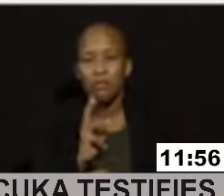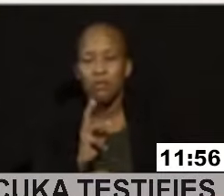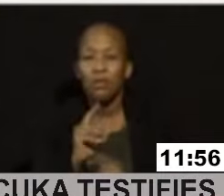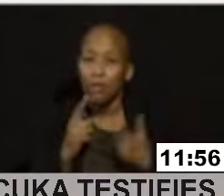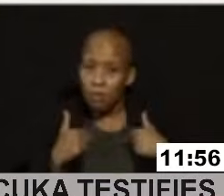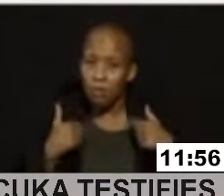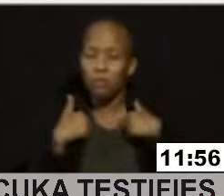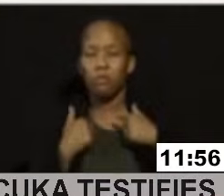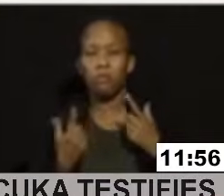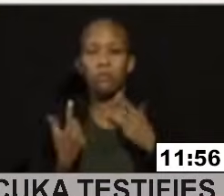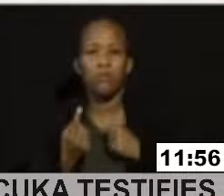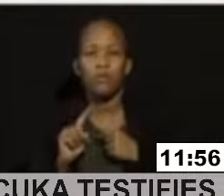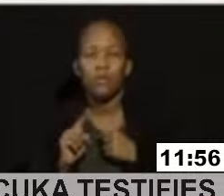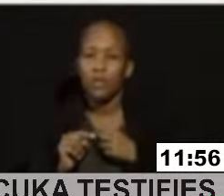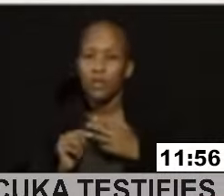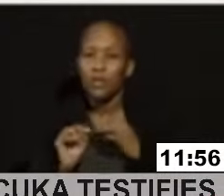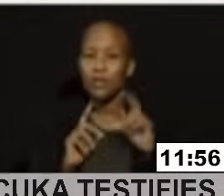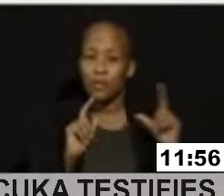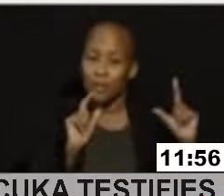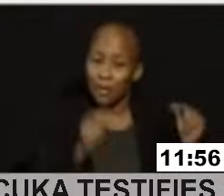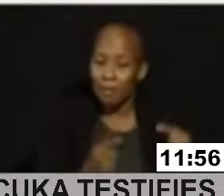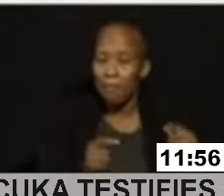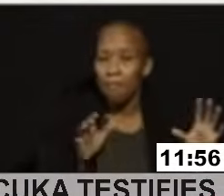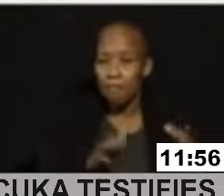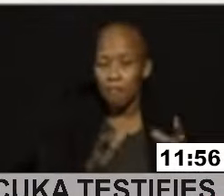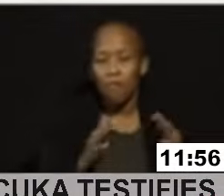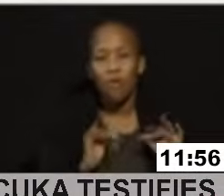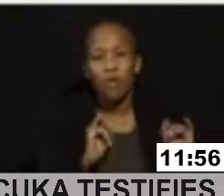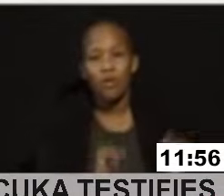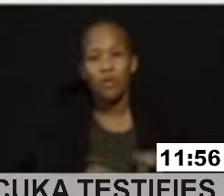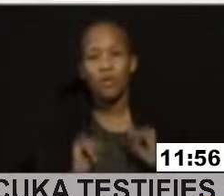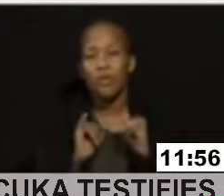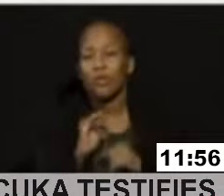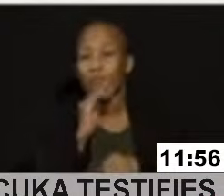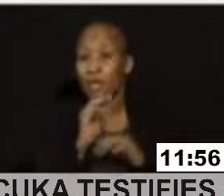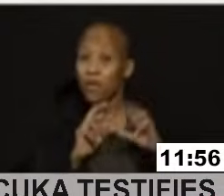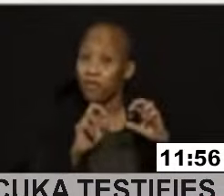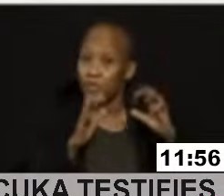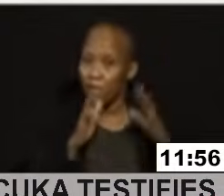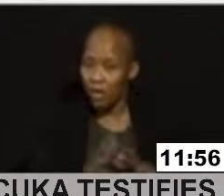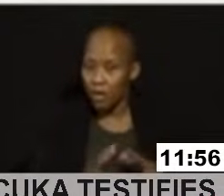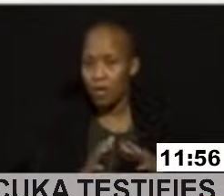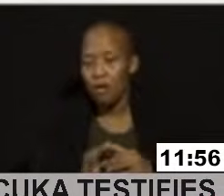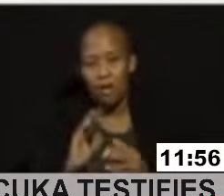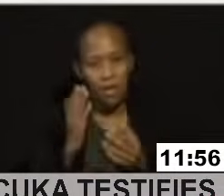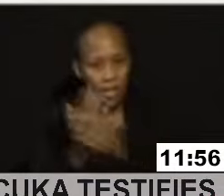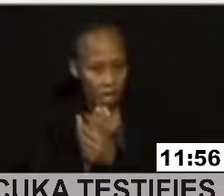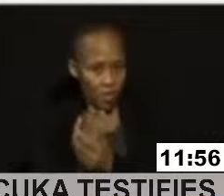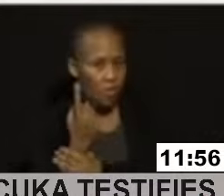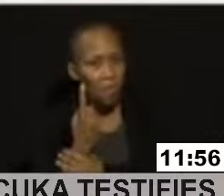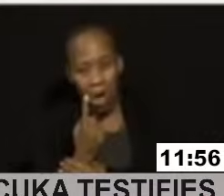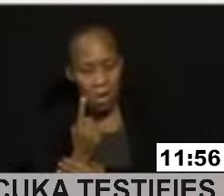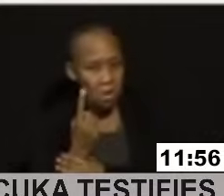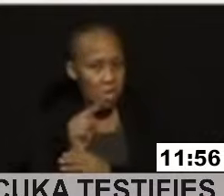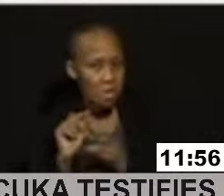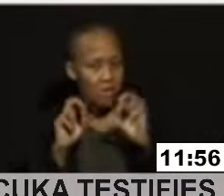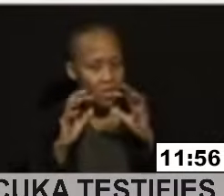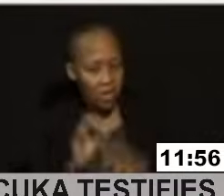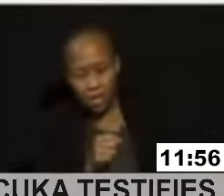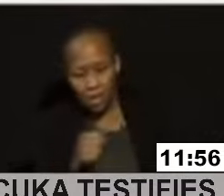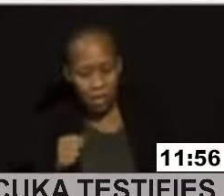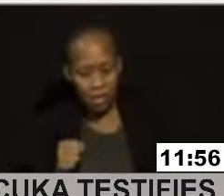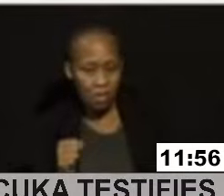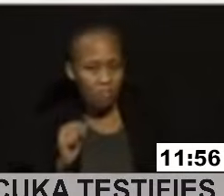introduced were teams. We didn't have one single investigator investigating a case. People worked as teams.